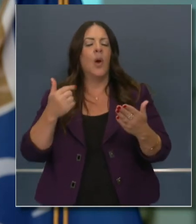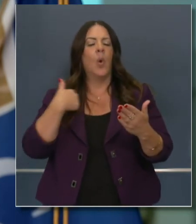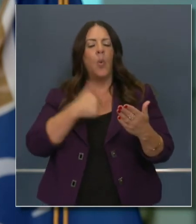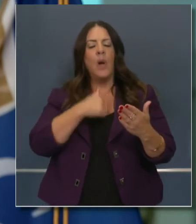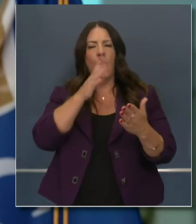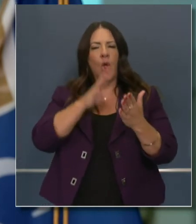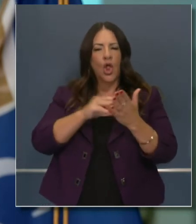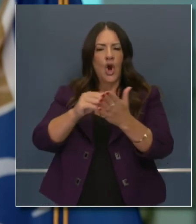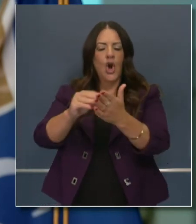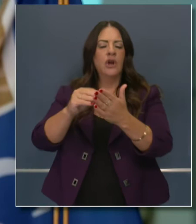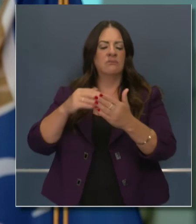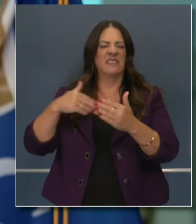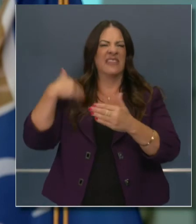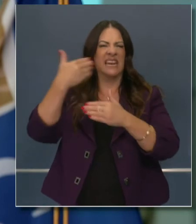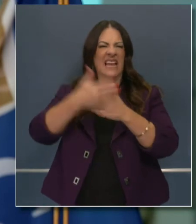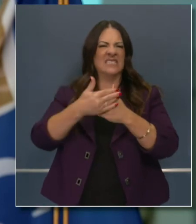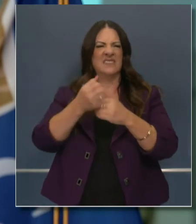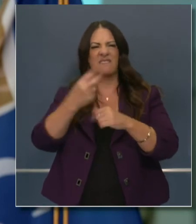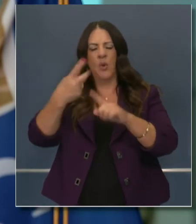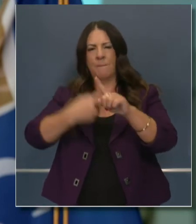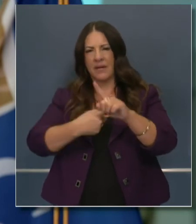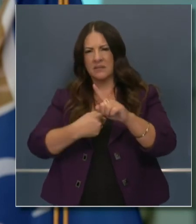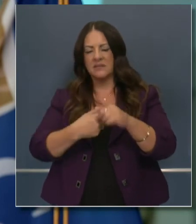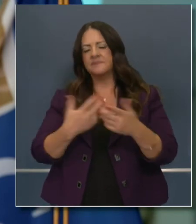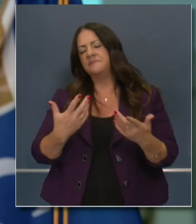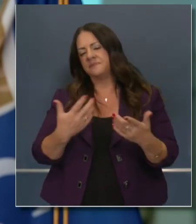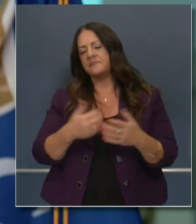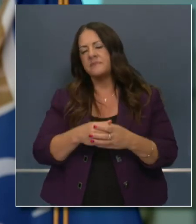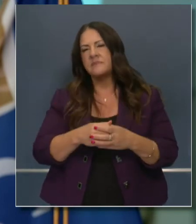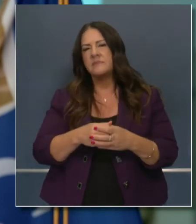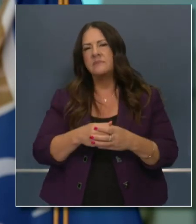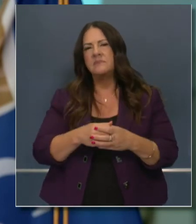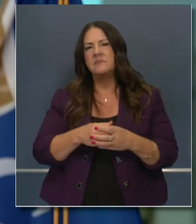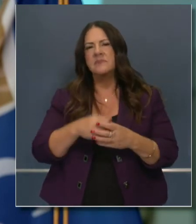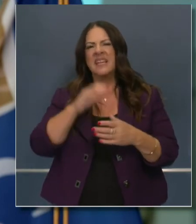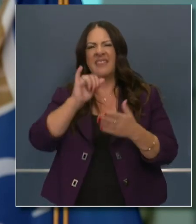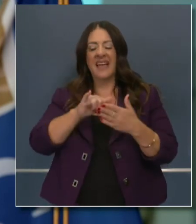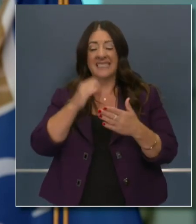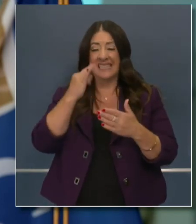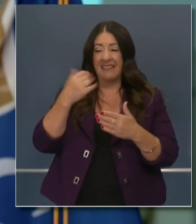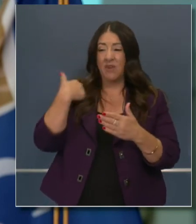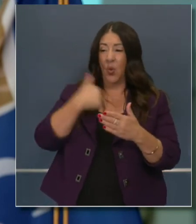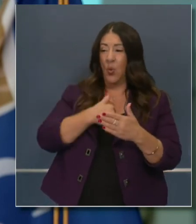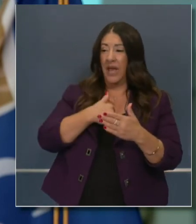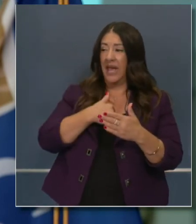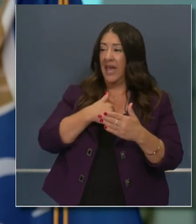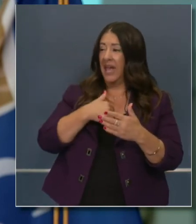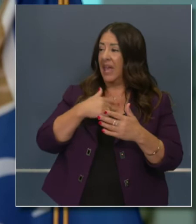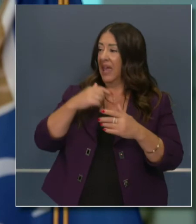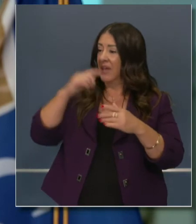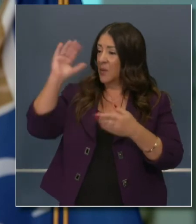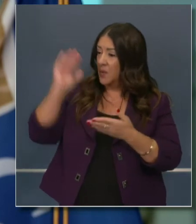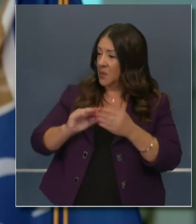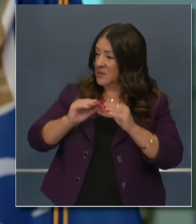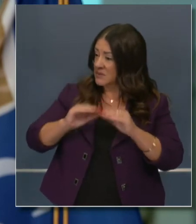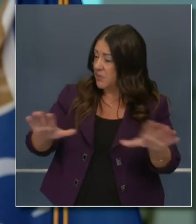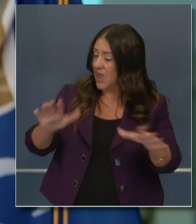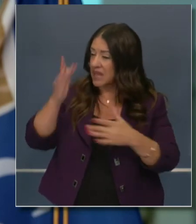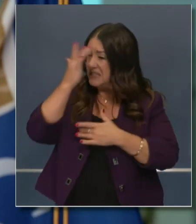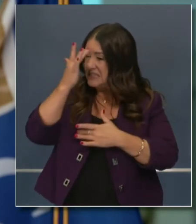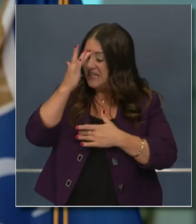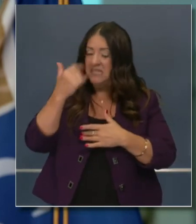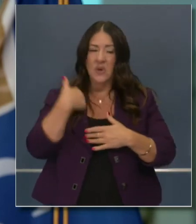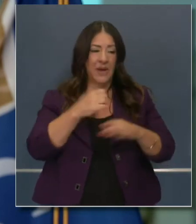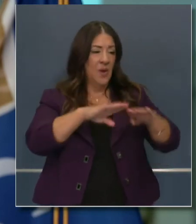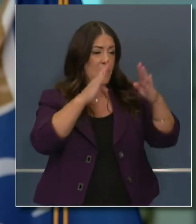or rather take shape, over the course of the next number of months. And that's around macroeconomic recovery, ability to mitigate the spread and transmission of this